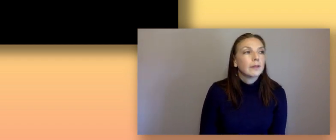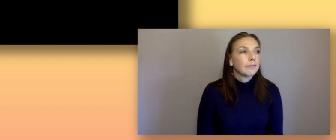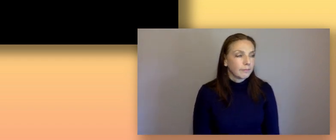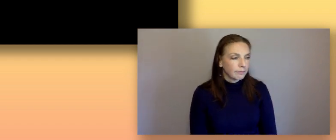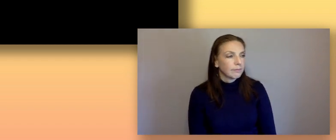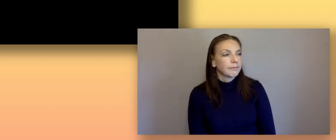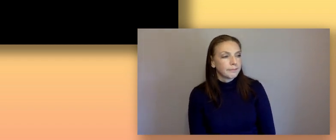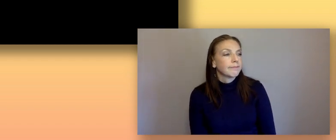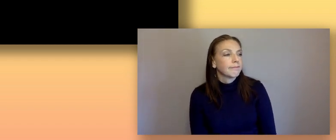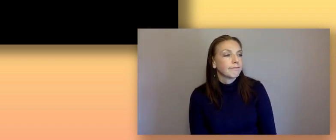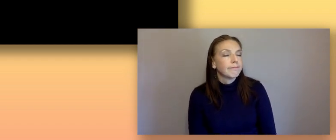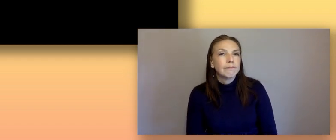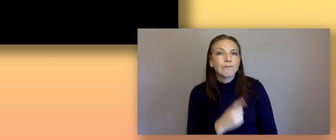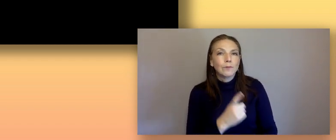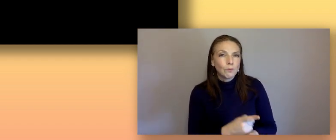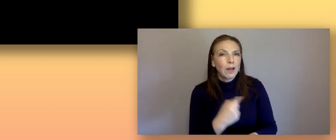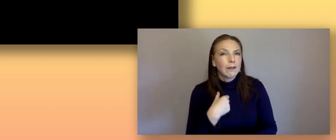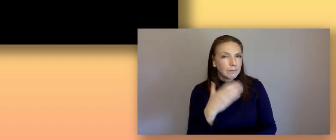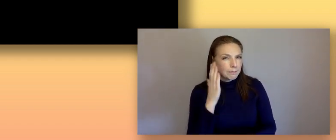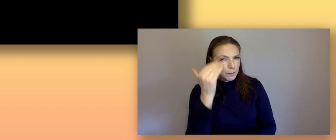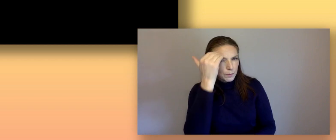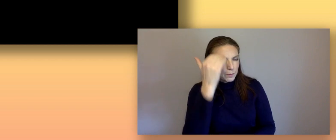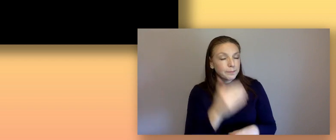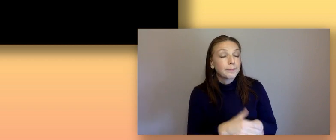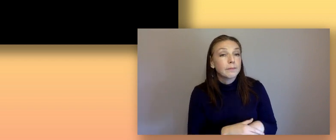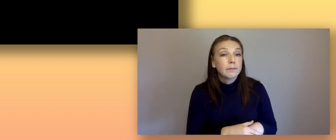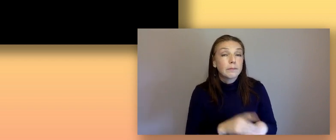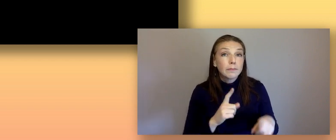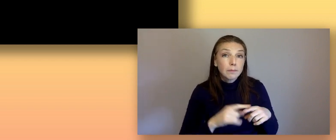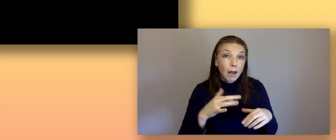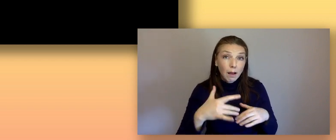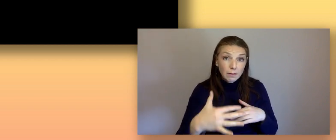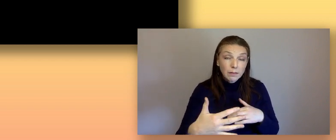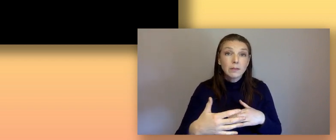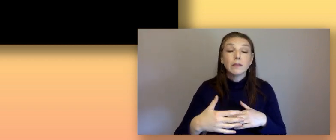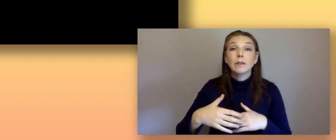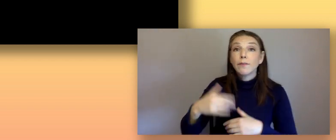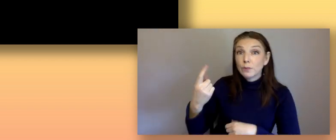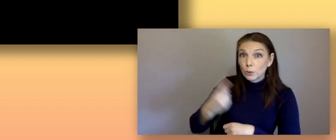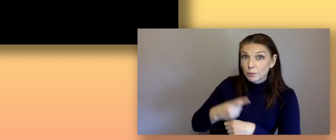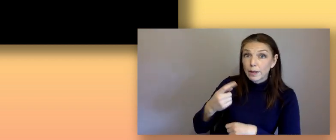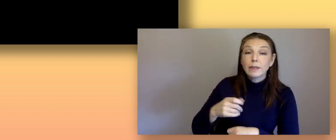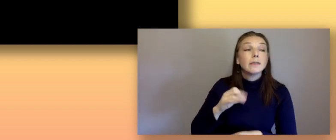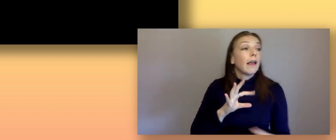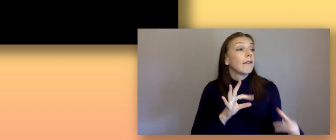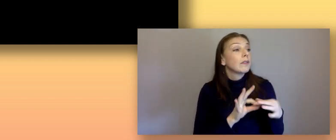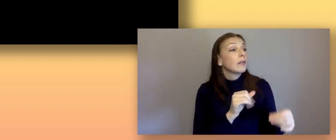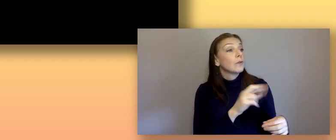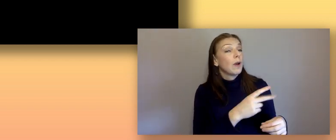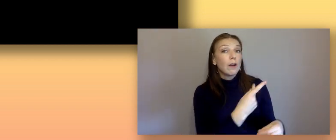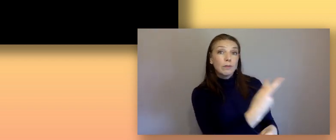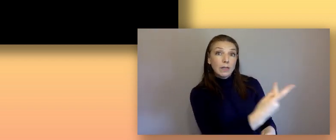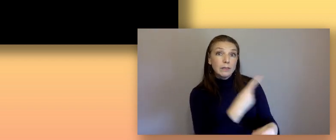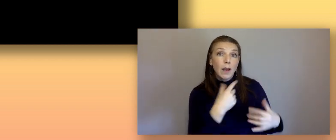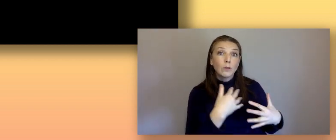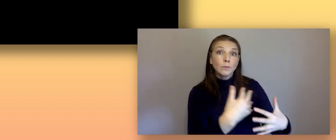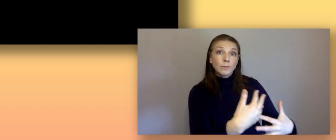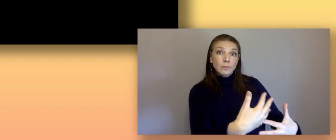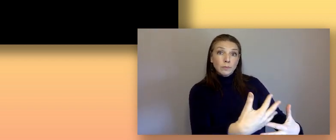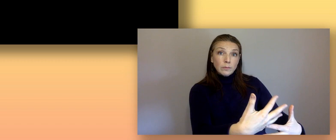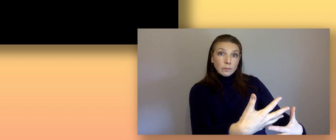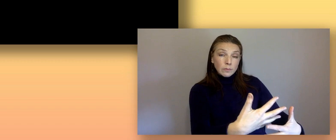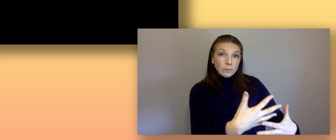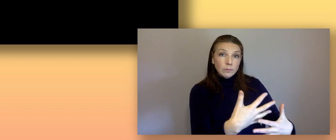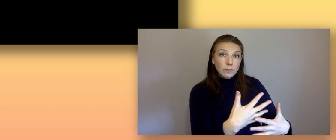I will. But Kim, in the next few days. If they connect you to air, it's our air breathing